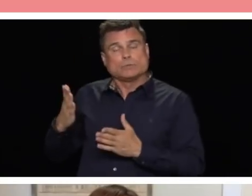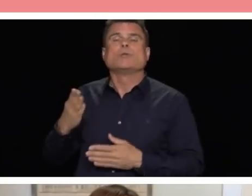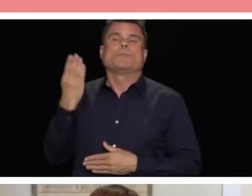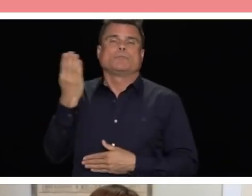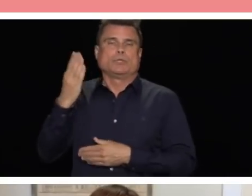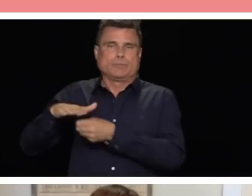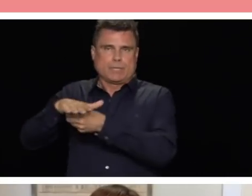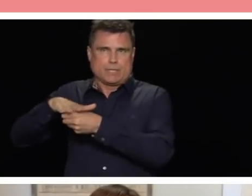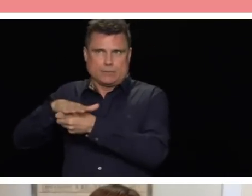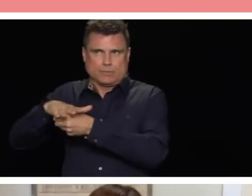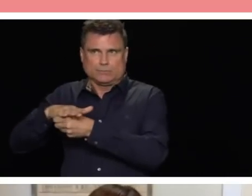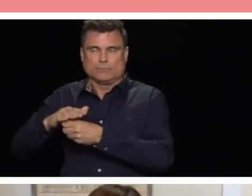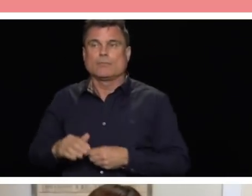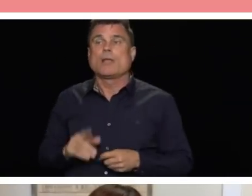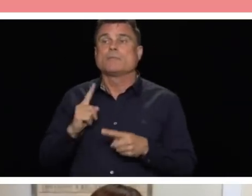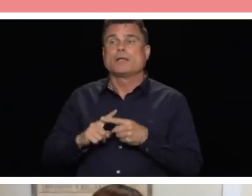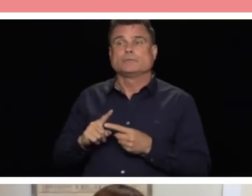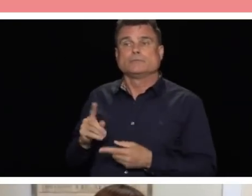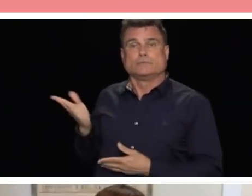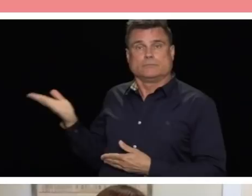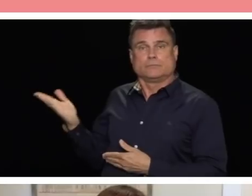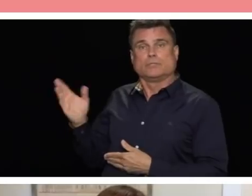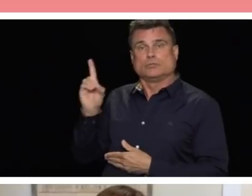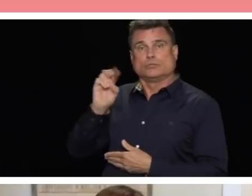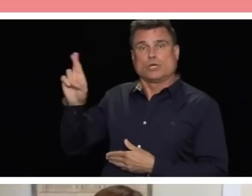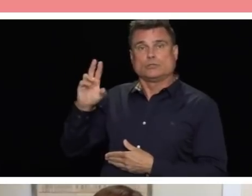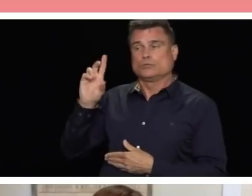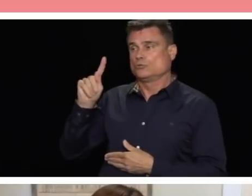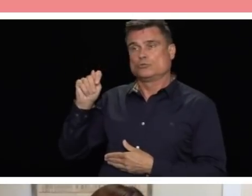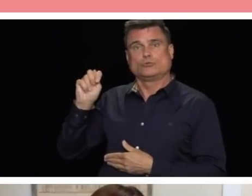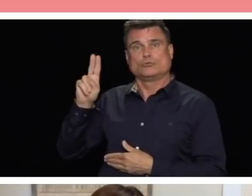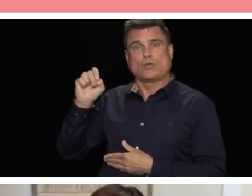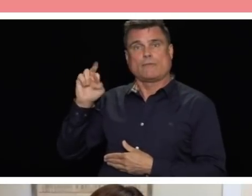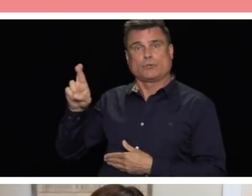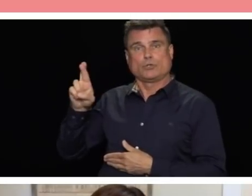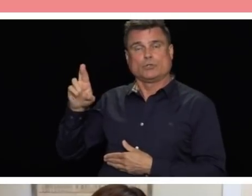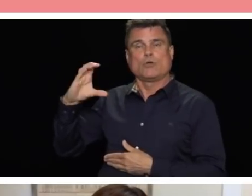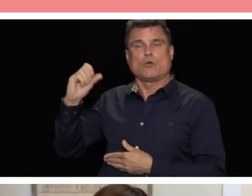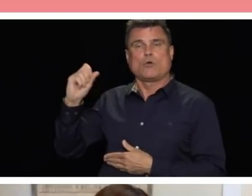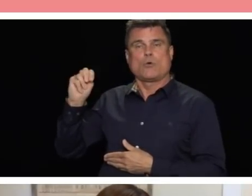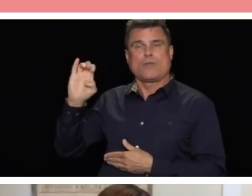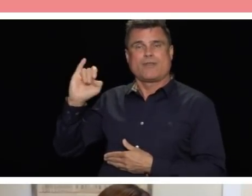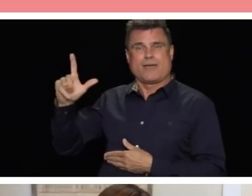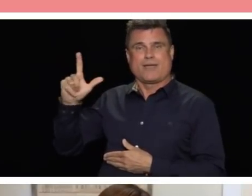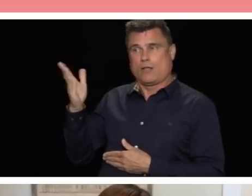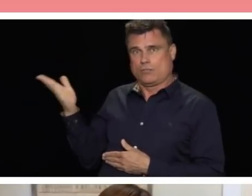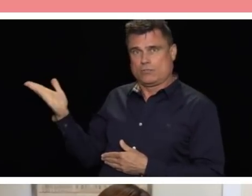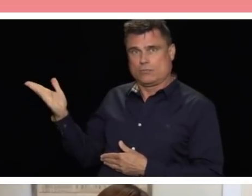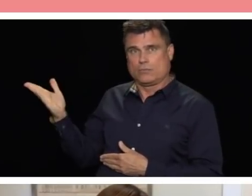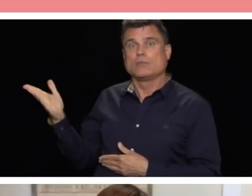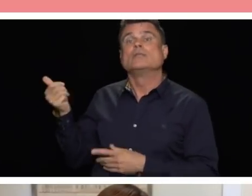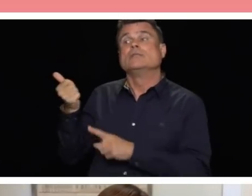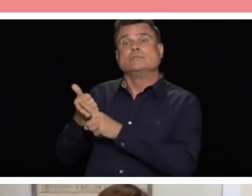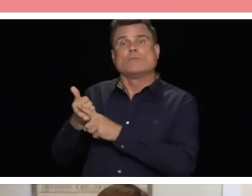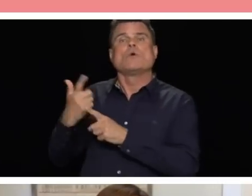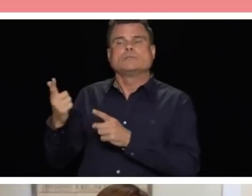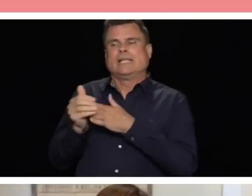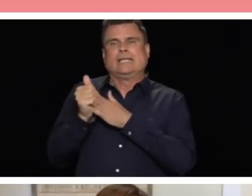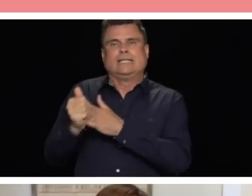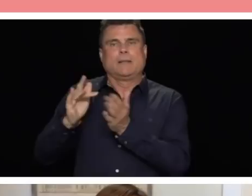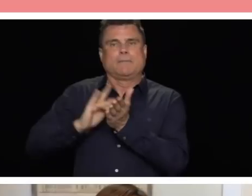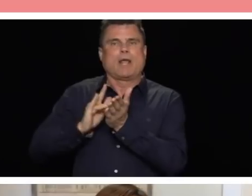Lead with the Office of the Provincial Health Officer. The COVID-19 pandemic affects all of us as British